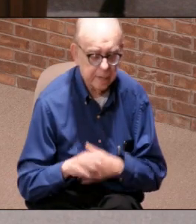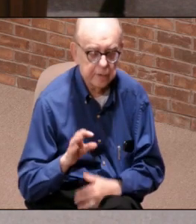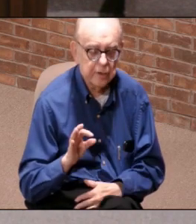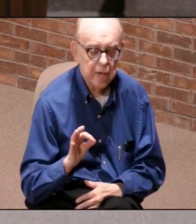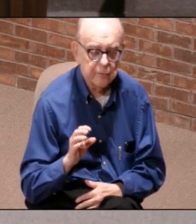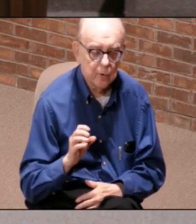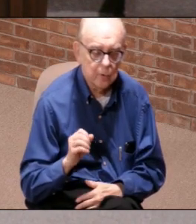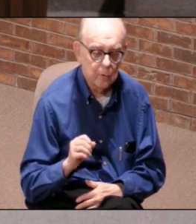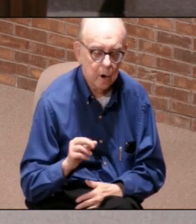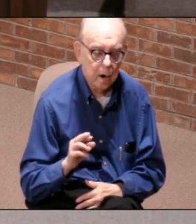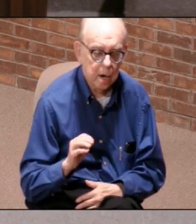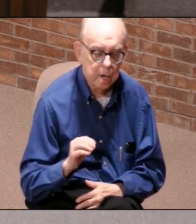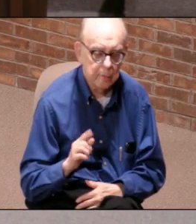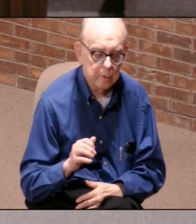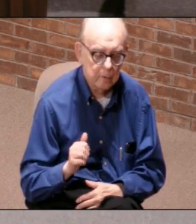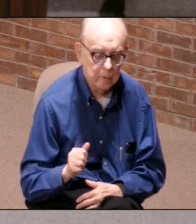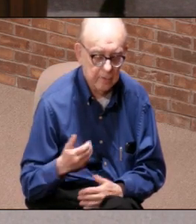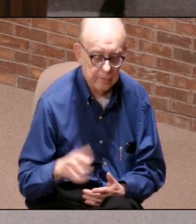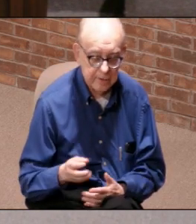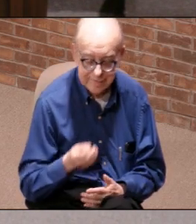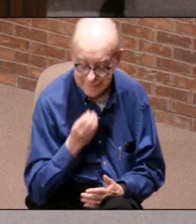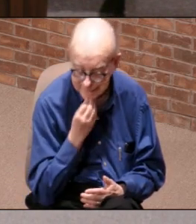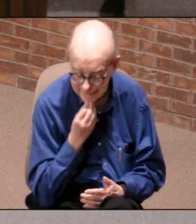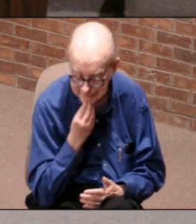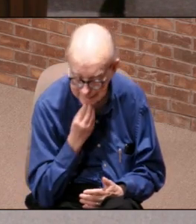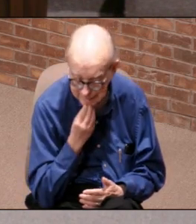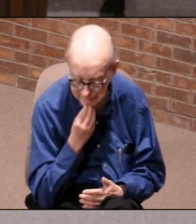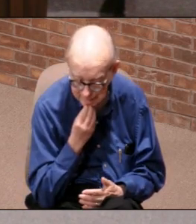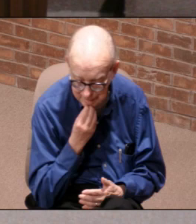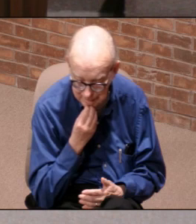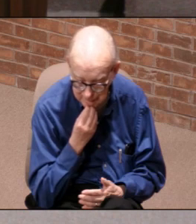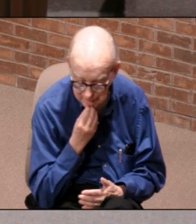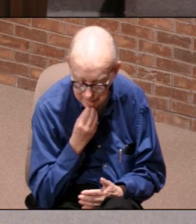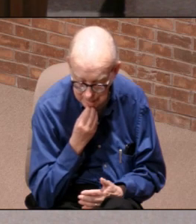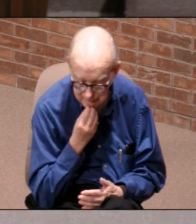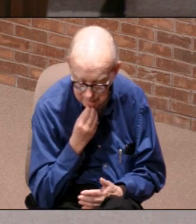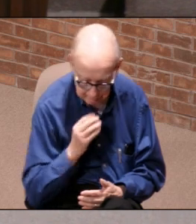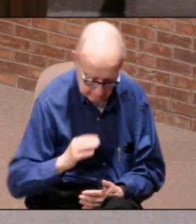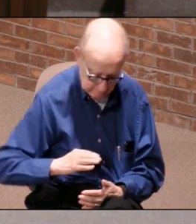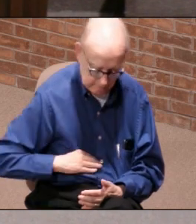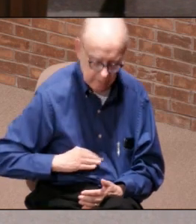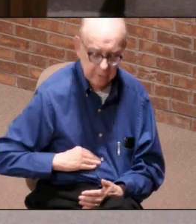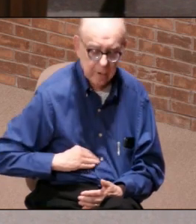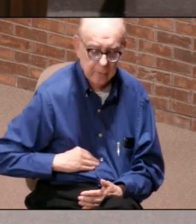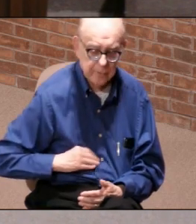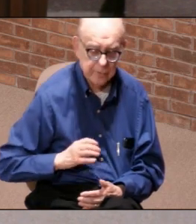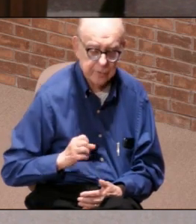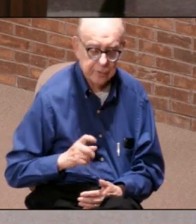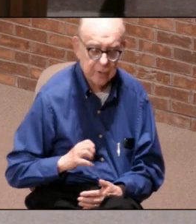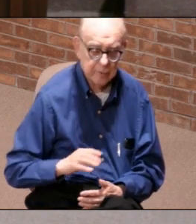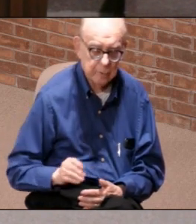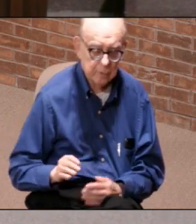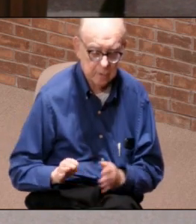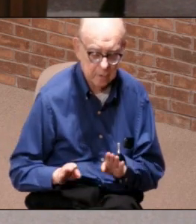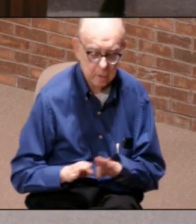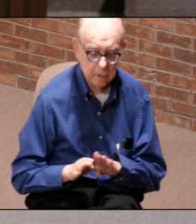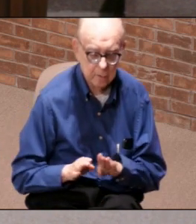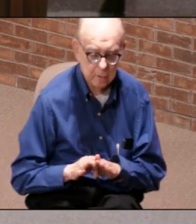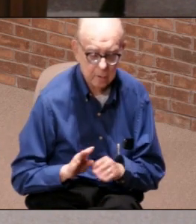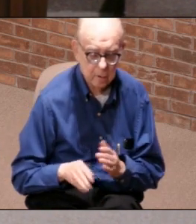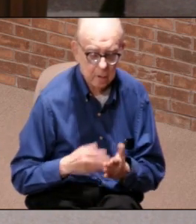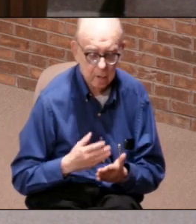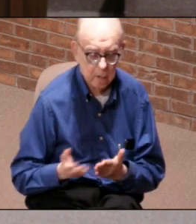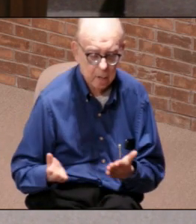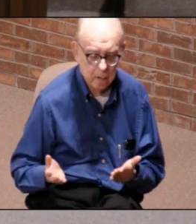after he would eat the formula, the top of his stomach would not close, and so therefore all of